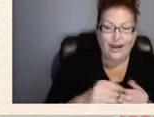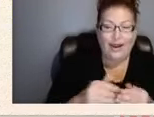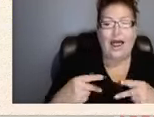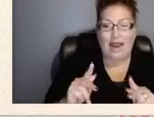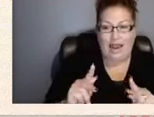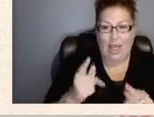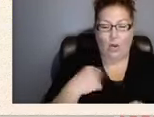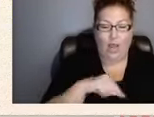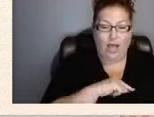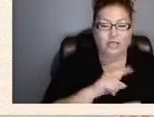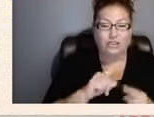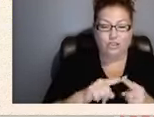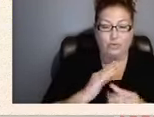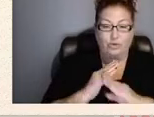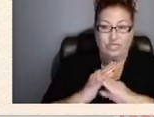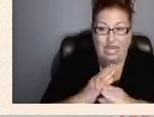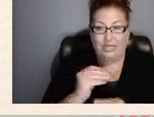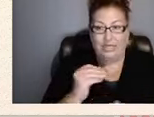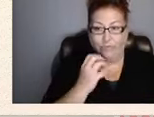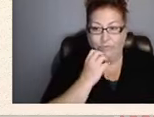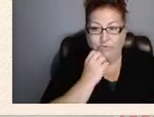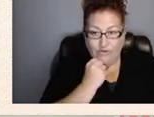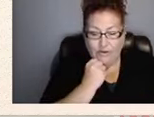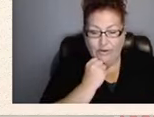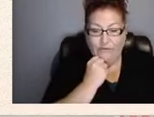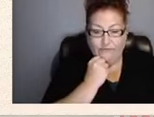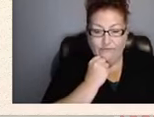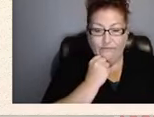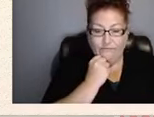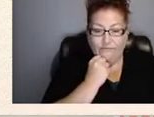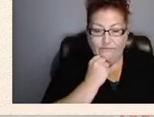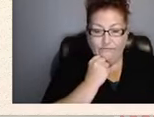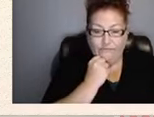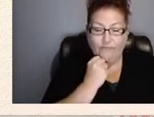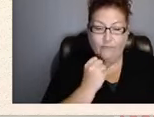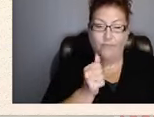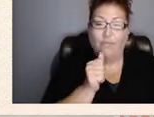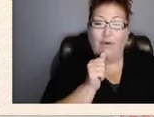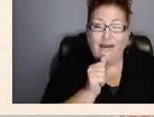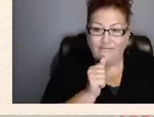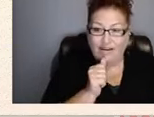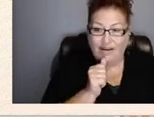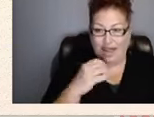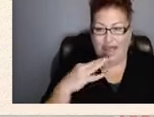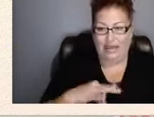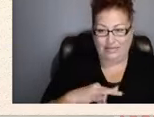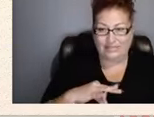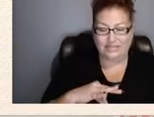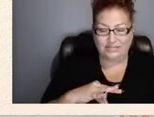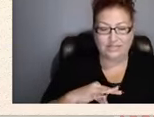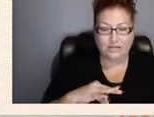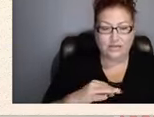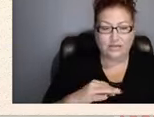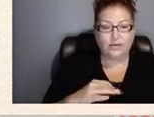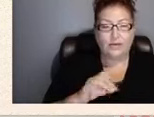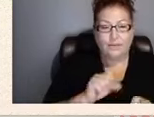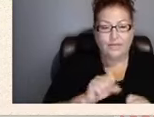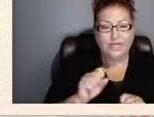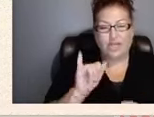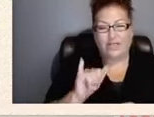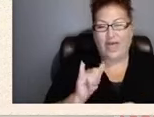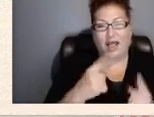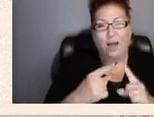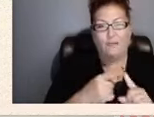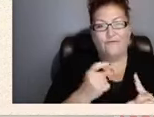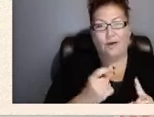protect and preserve just private assets, potentially assets that are inherited from